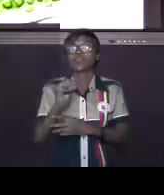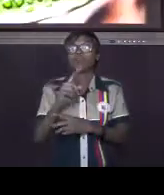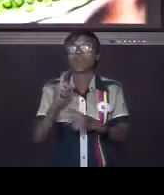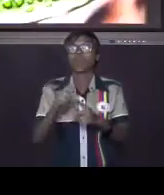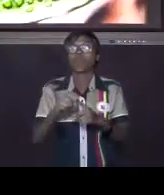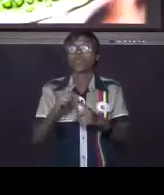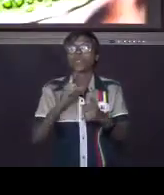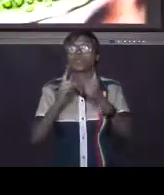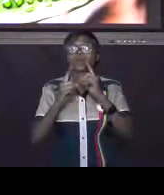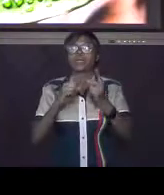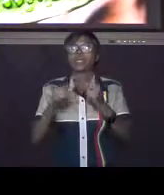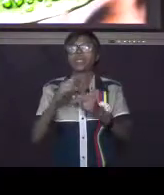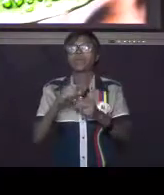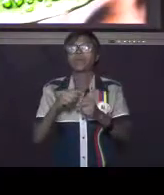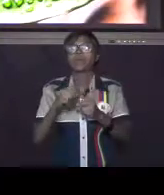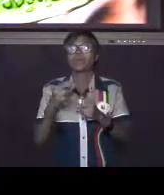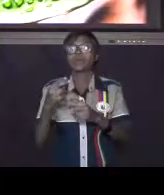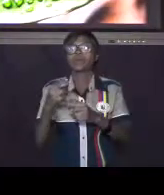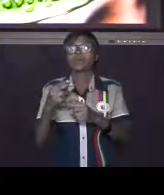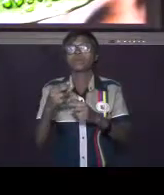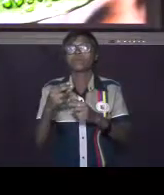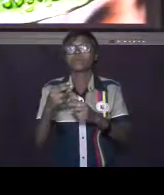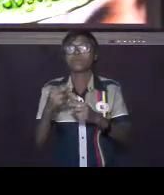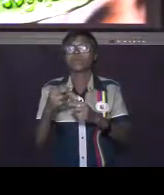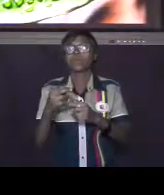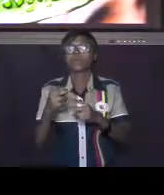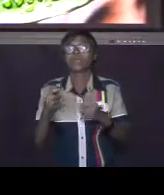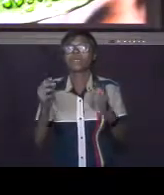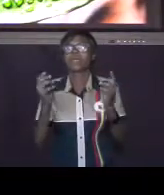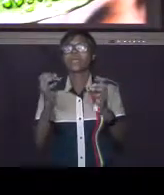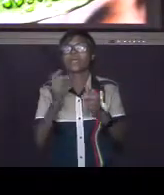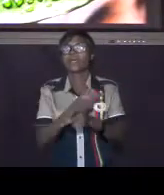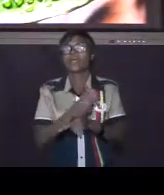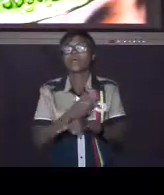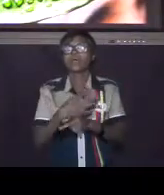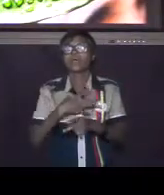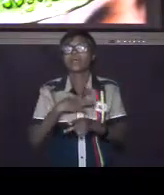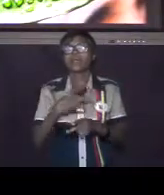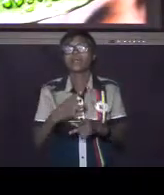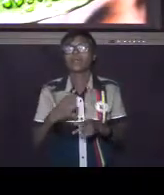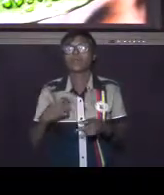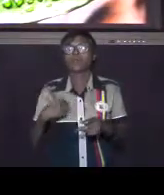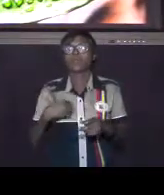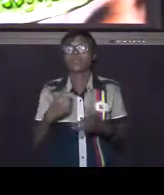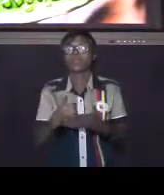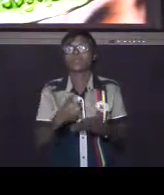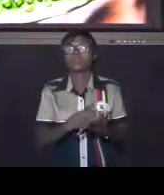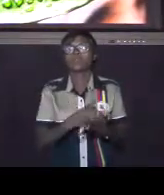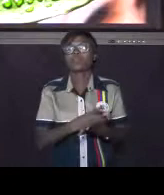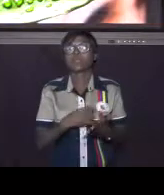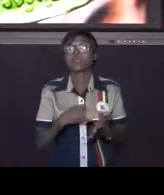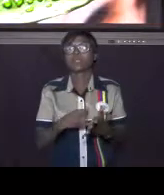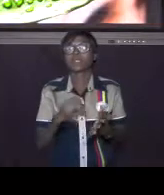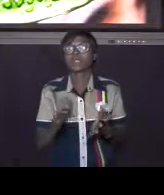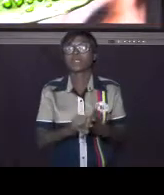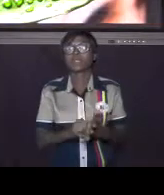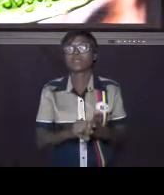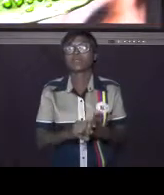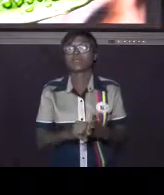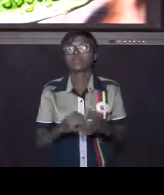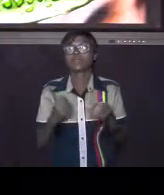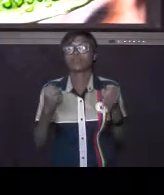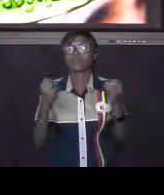process. When talking about wind, when talking about air, like we discussed it, that too